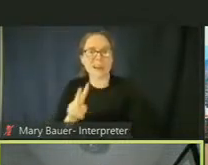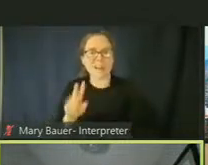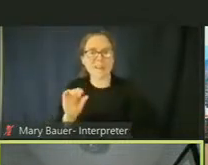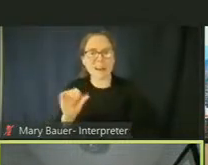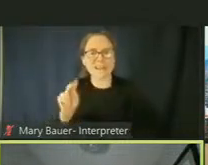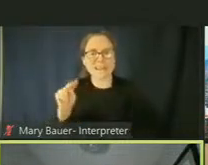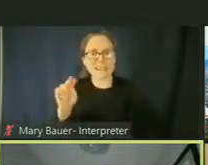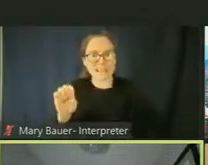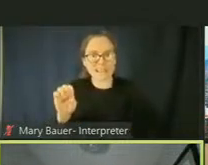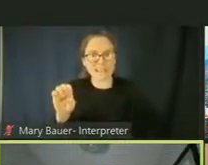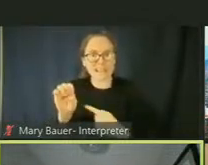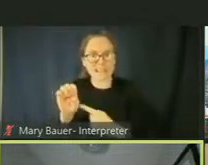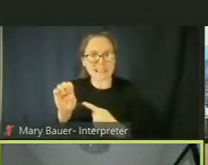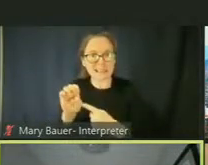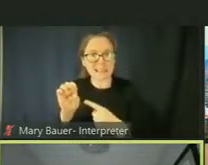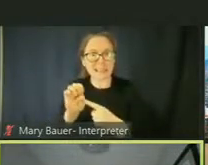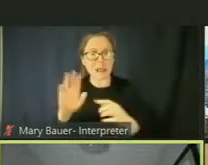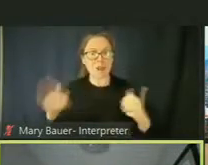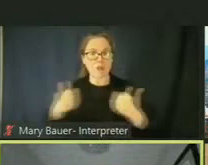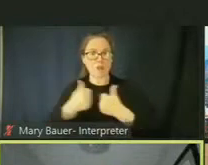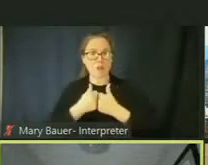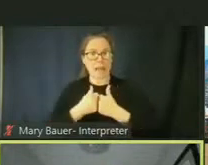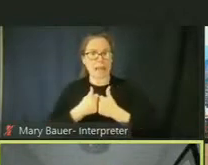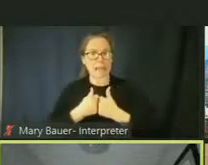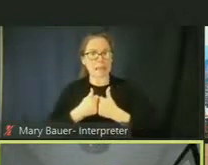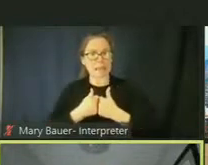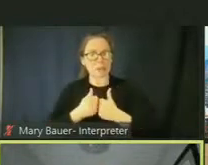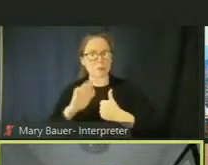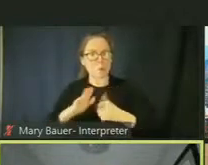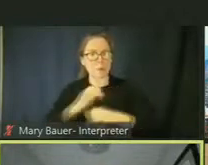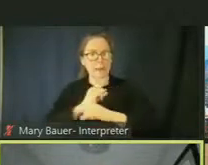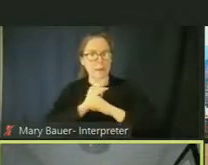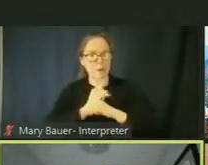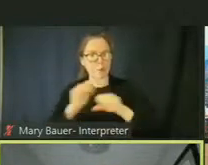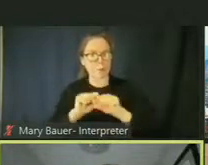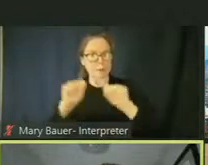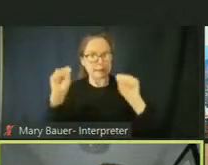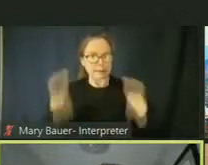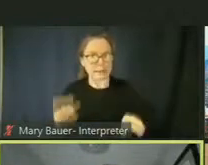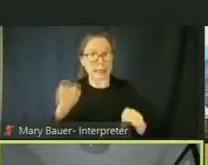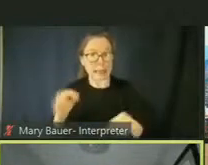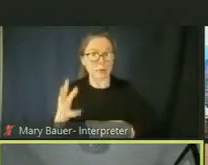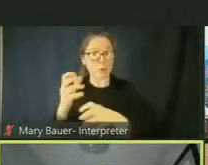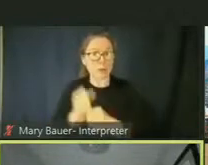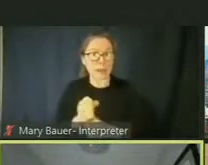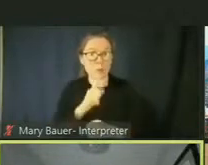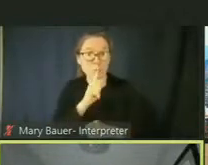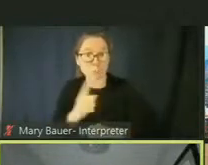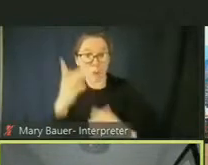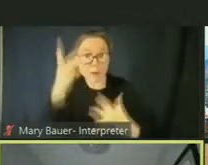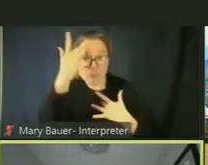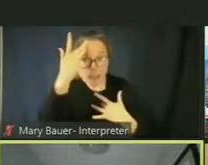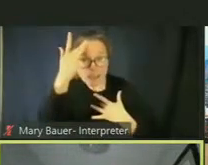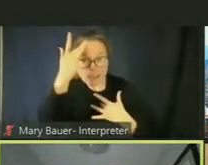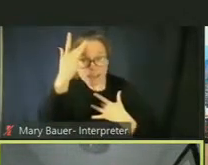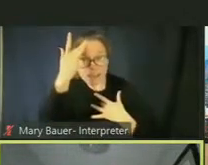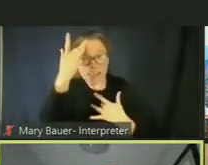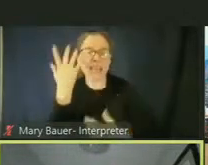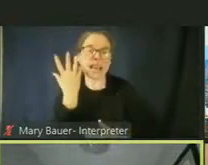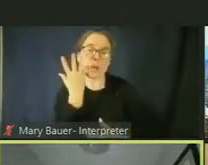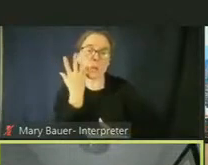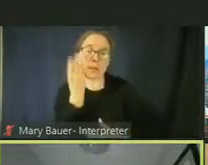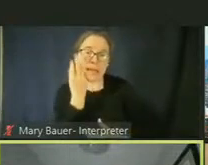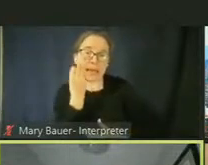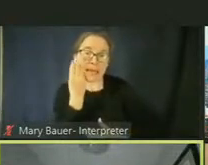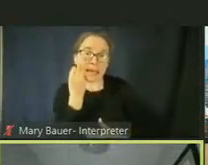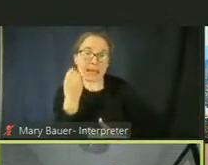often a challenge to the immune system to simulate what it would be like to receive the real virus in order to train your immune